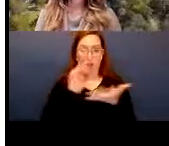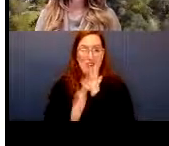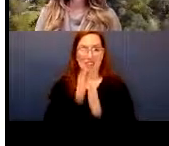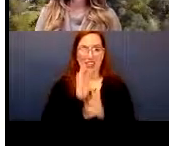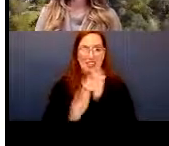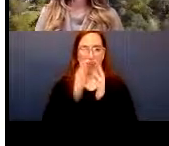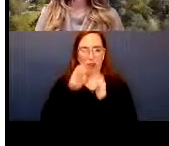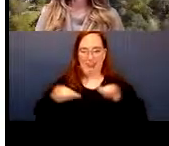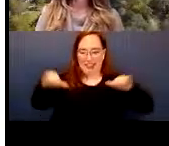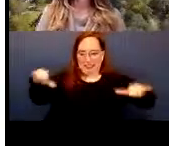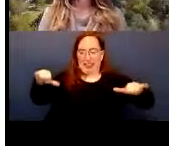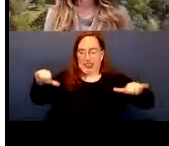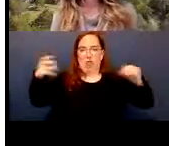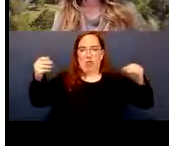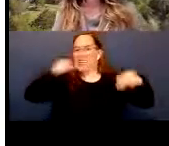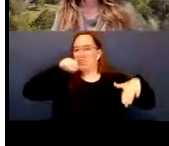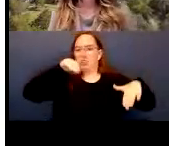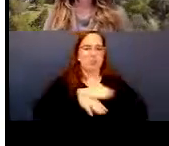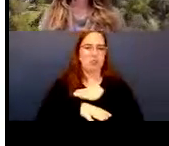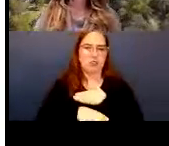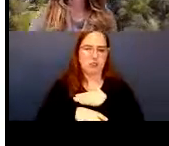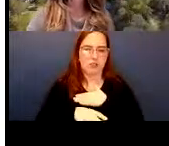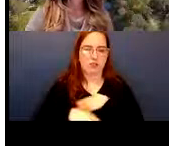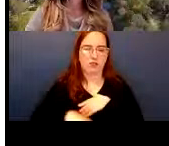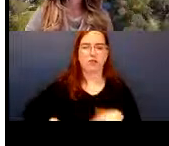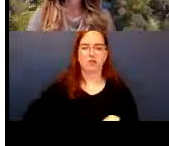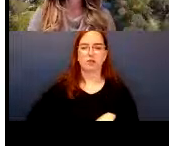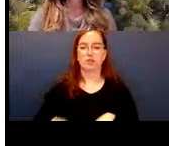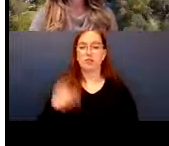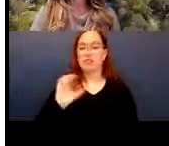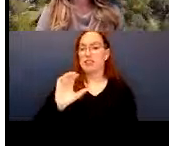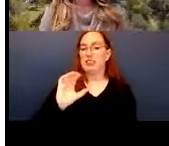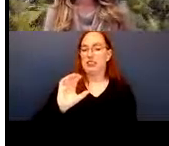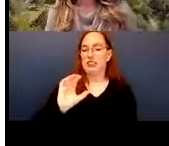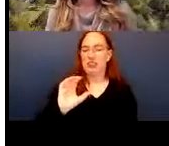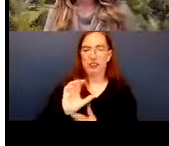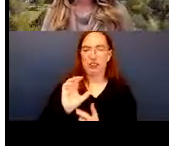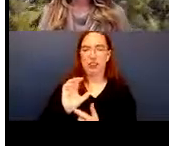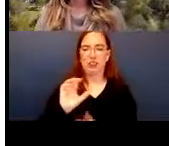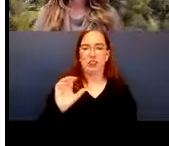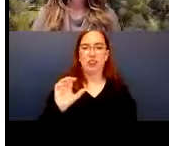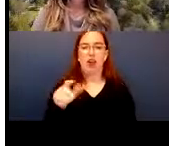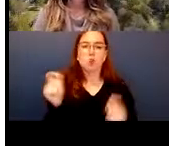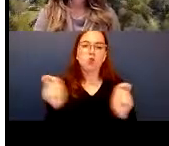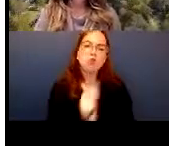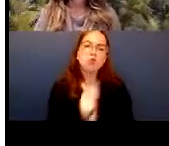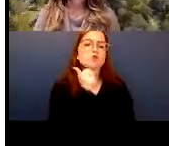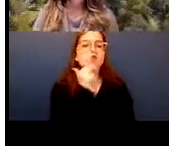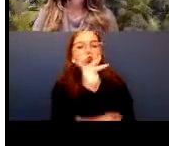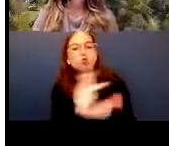park. And then the regenerate option, or option C, has small parking lots near